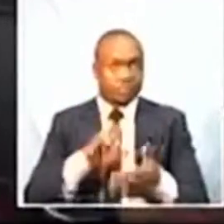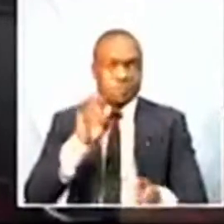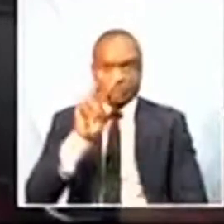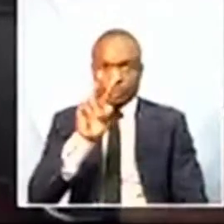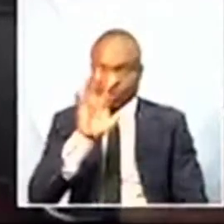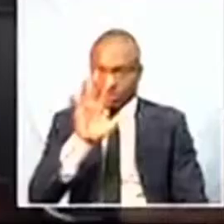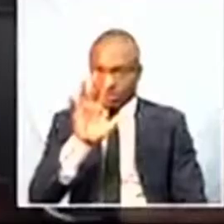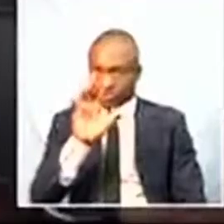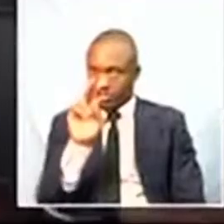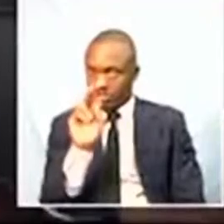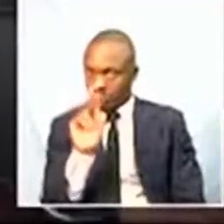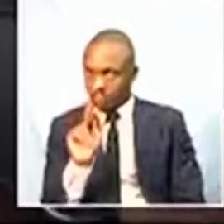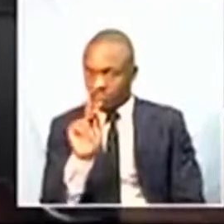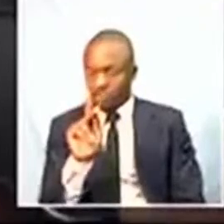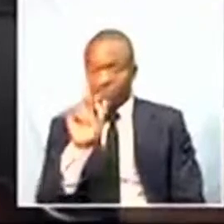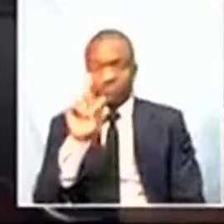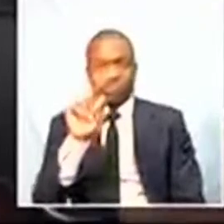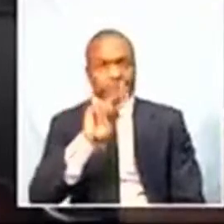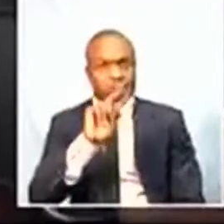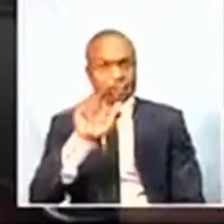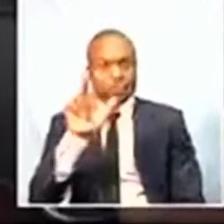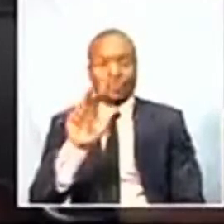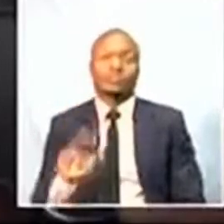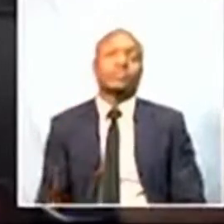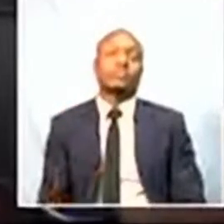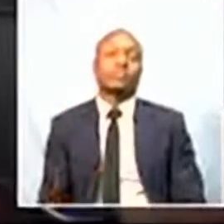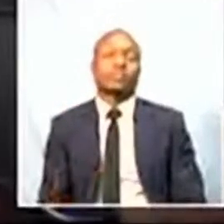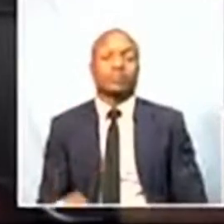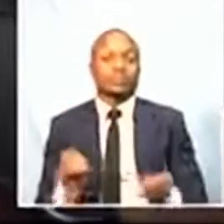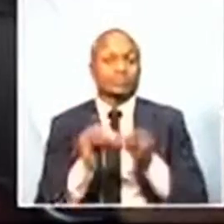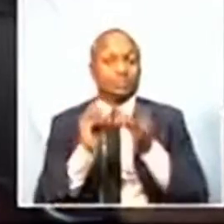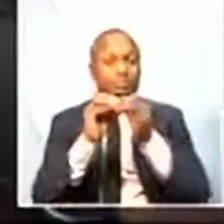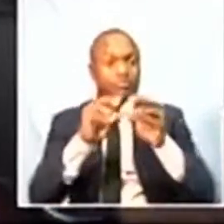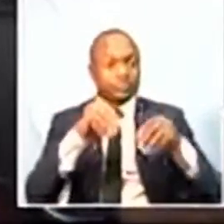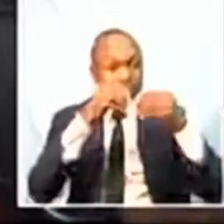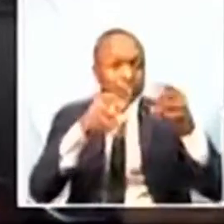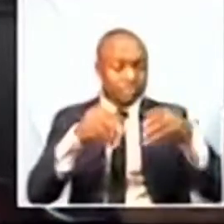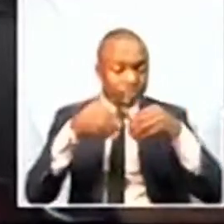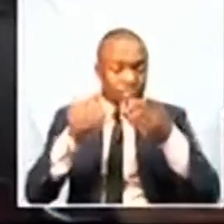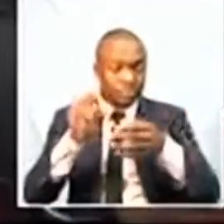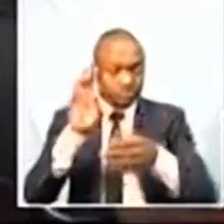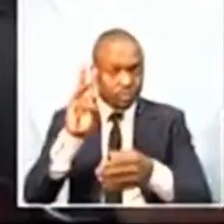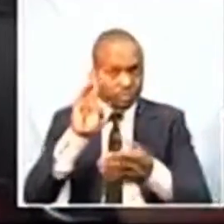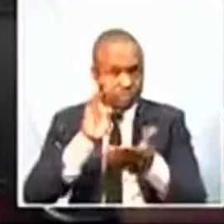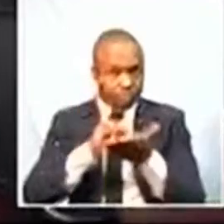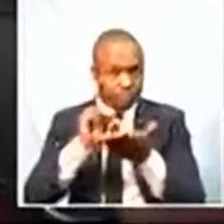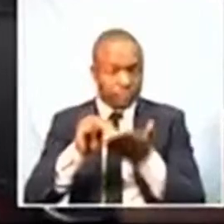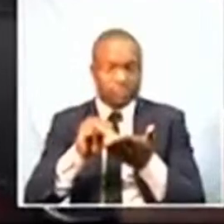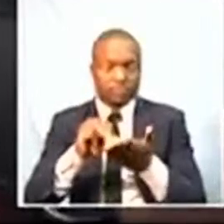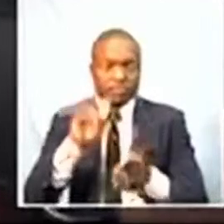3,181,025 kwacha for 2023, with a total disbursement of